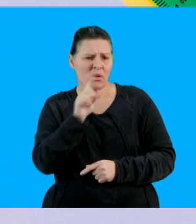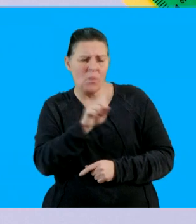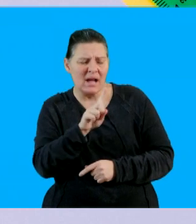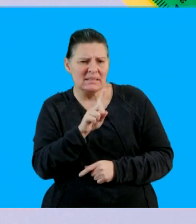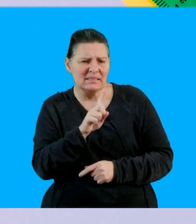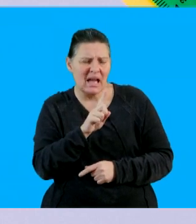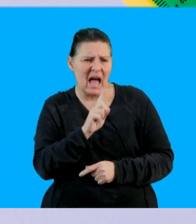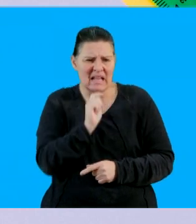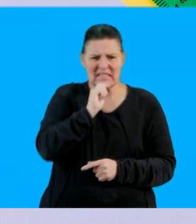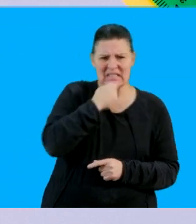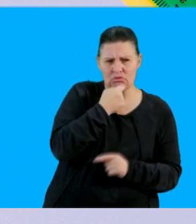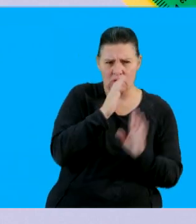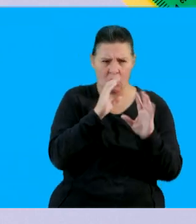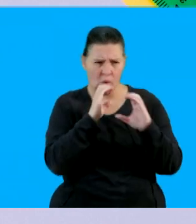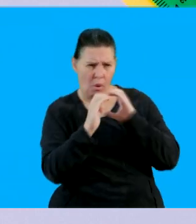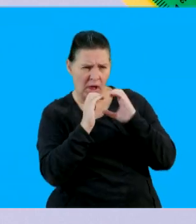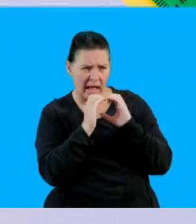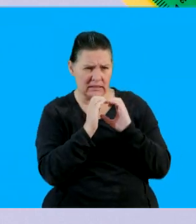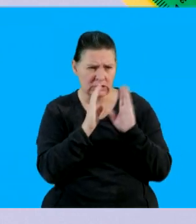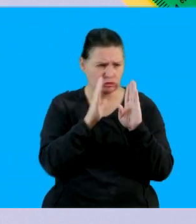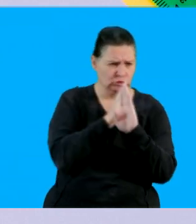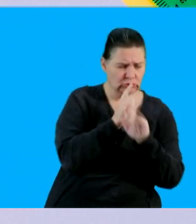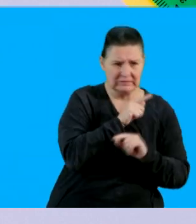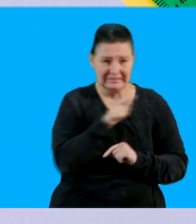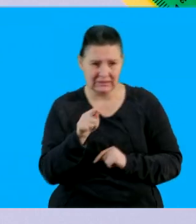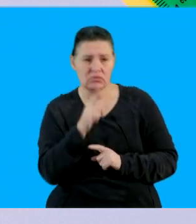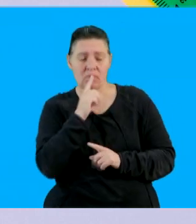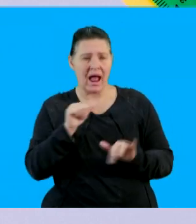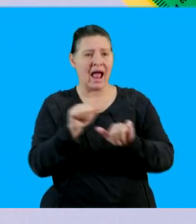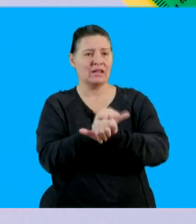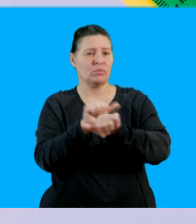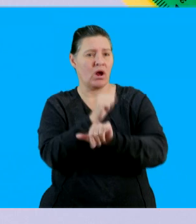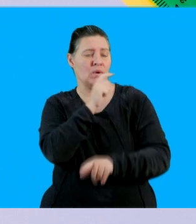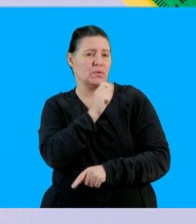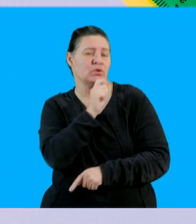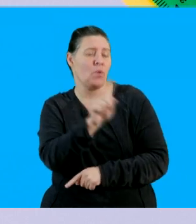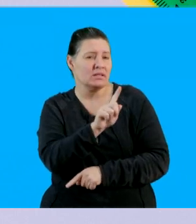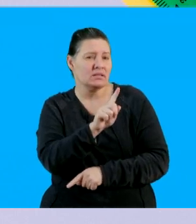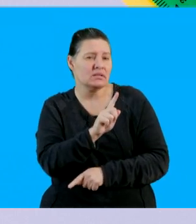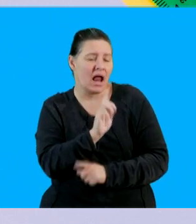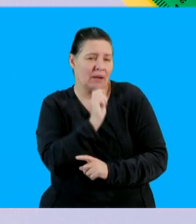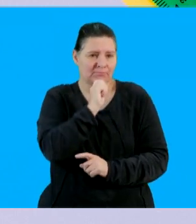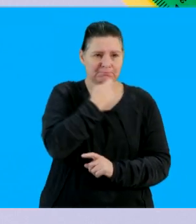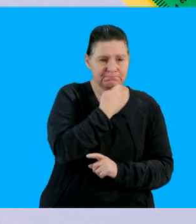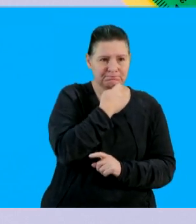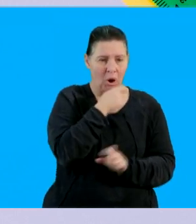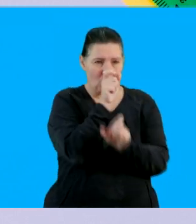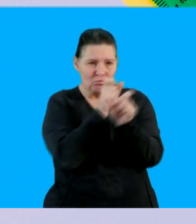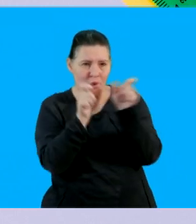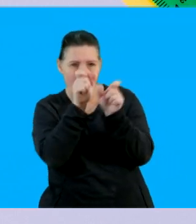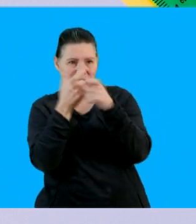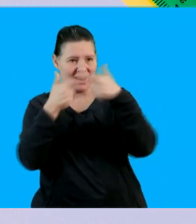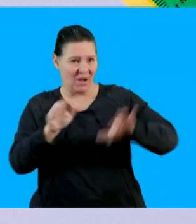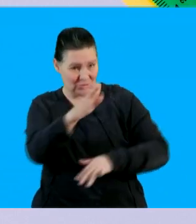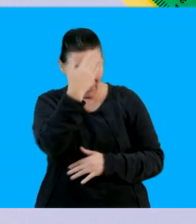of secret communication. This means that you can use algebra to create a secret coded